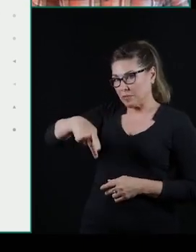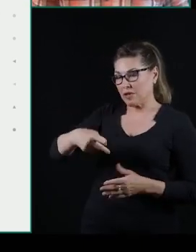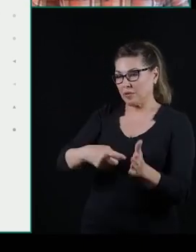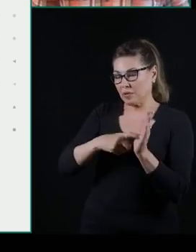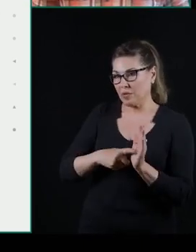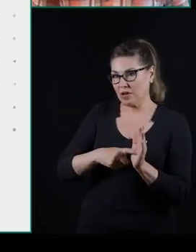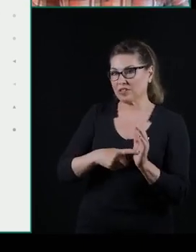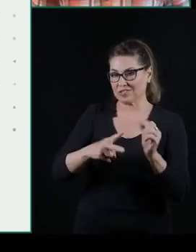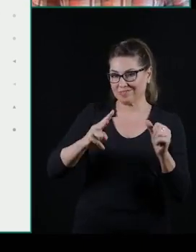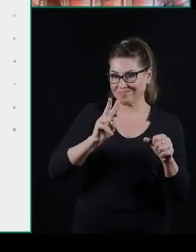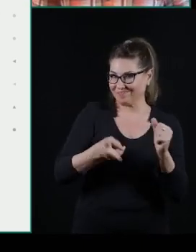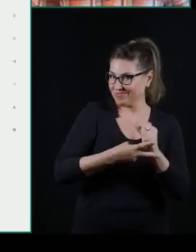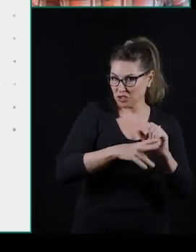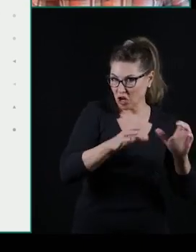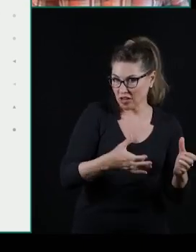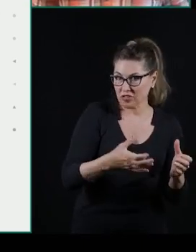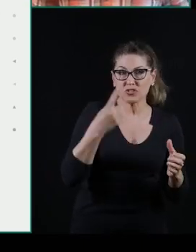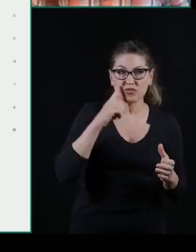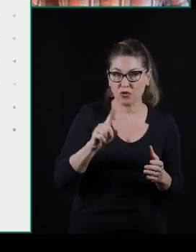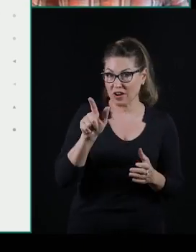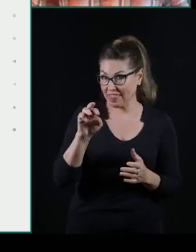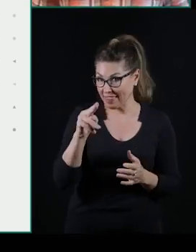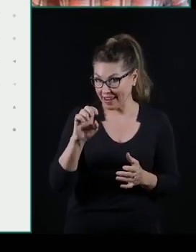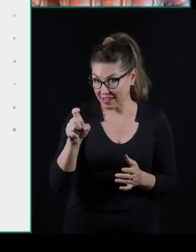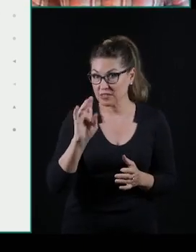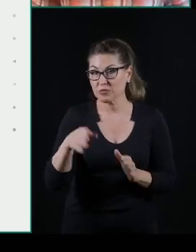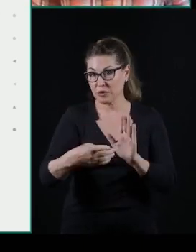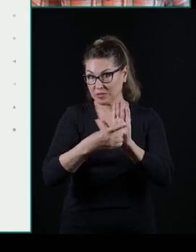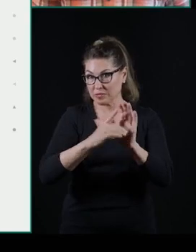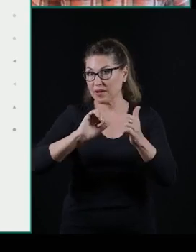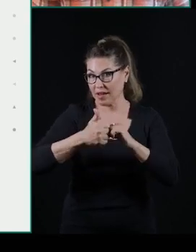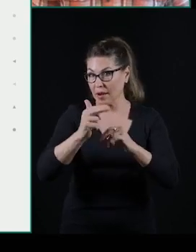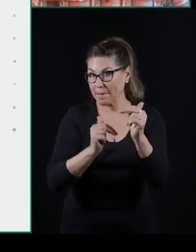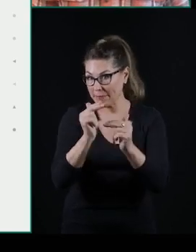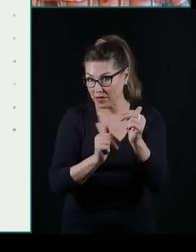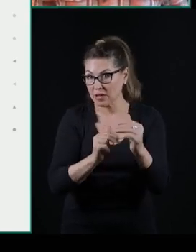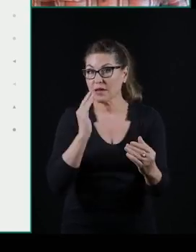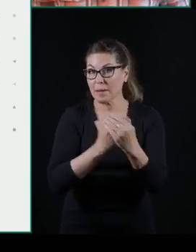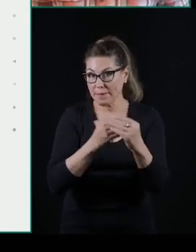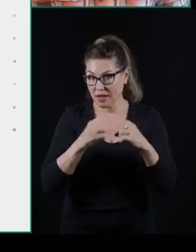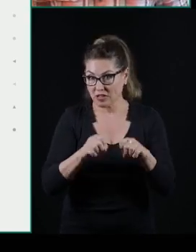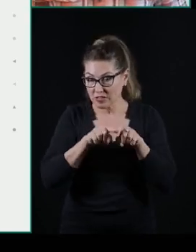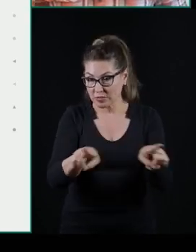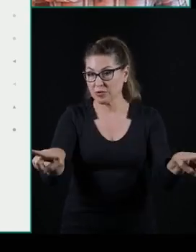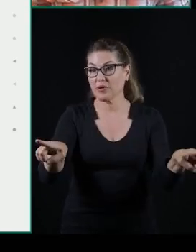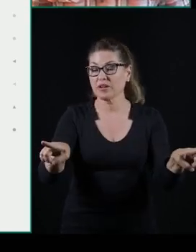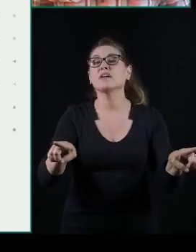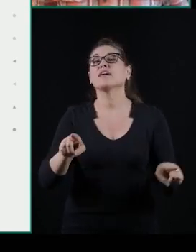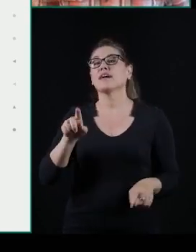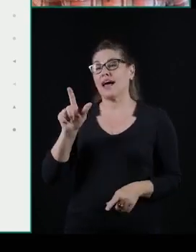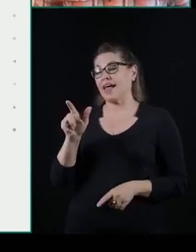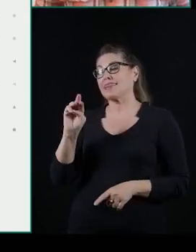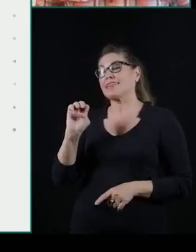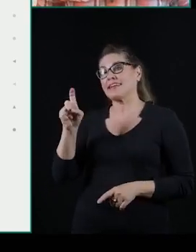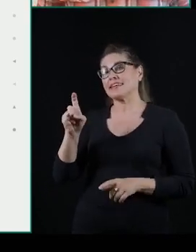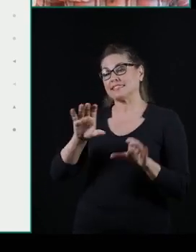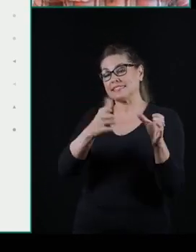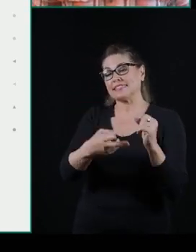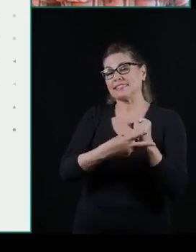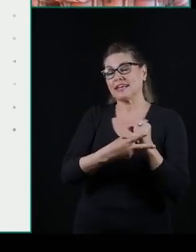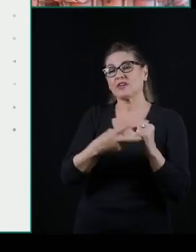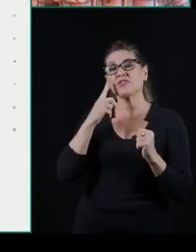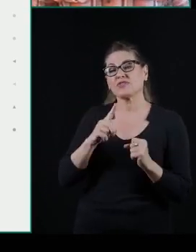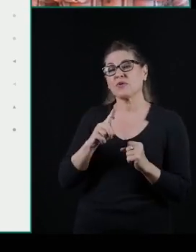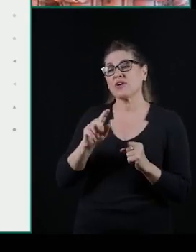for Linux builds, we'll also demonstrate how to build, package, and deploy a Linux container into Azure